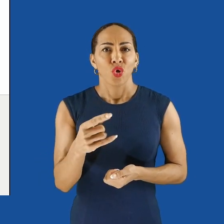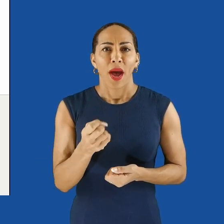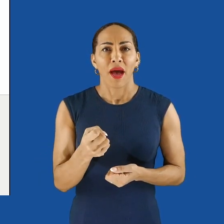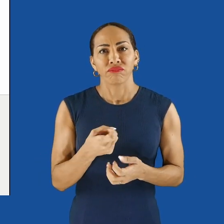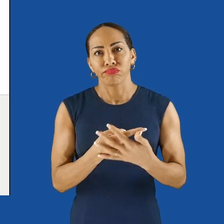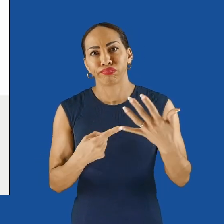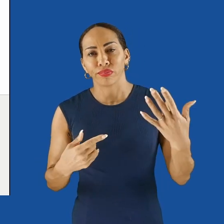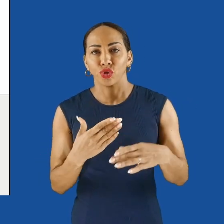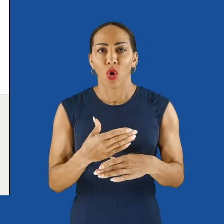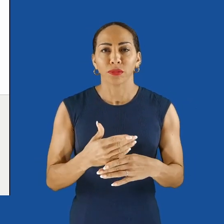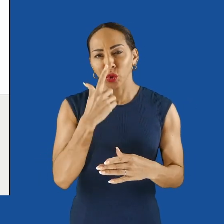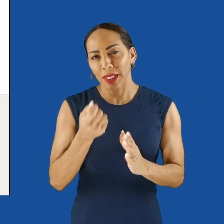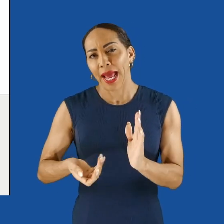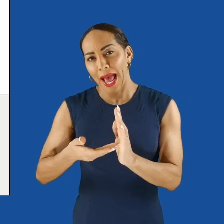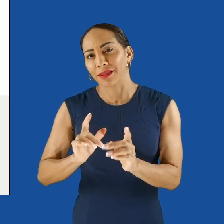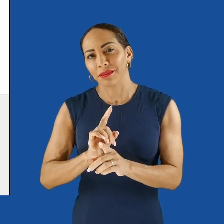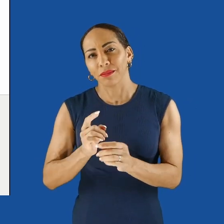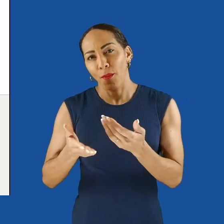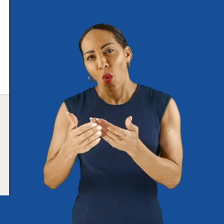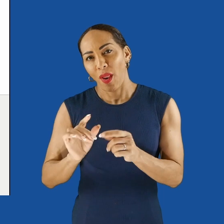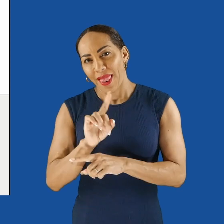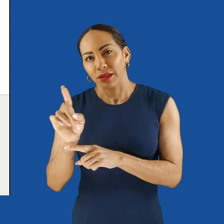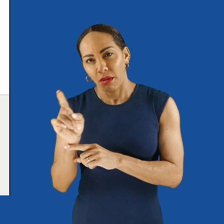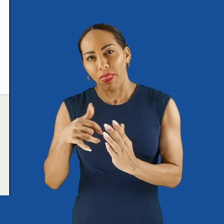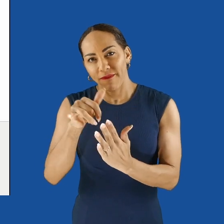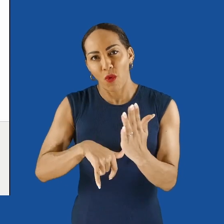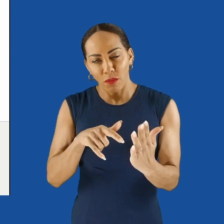add another later on. Yes, I've started my job.